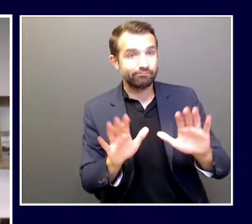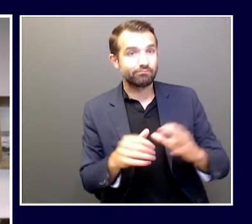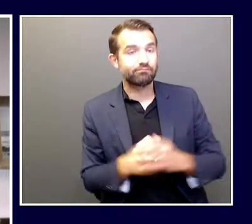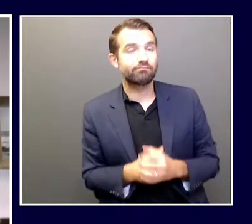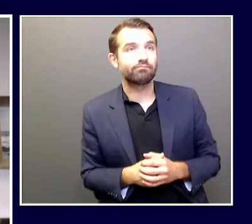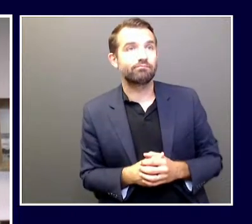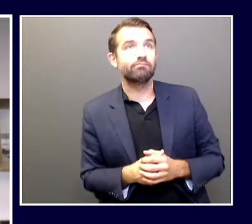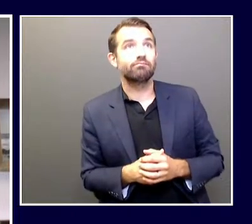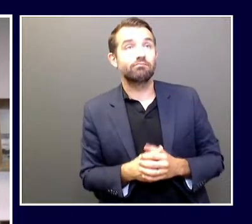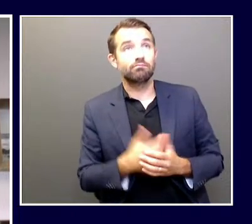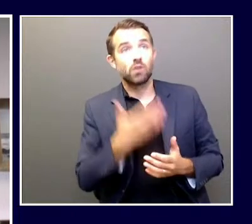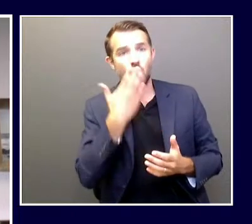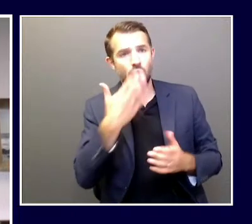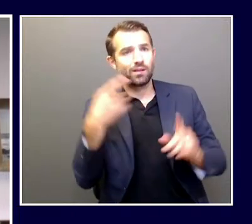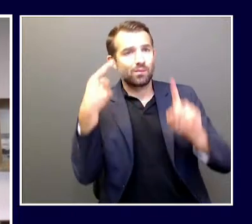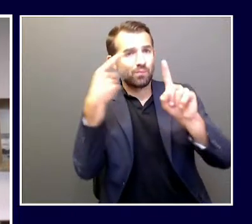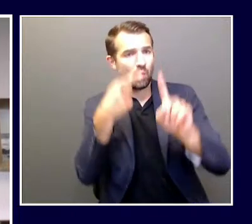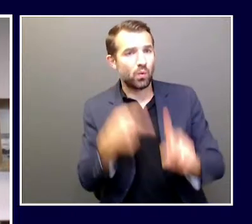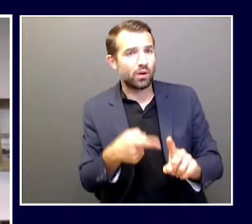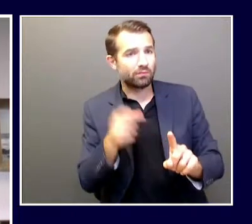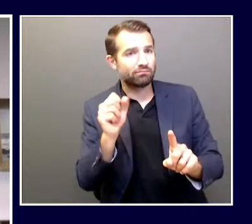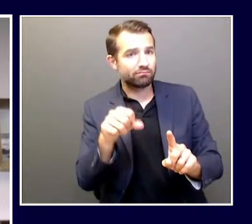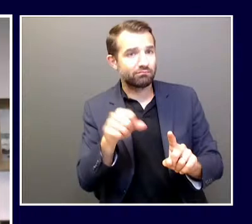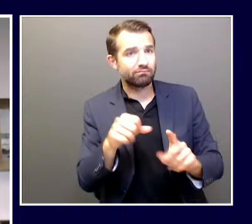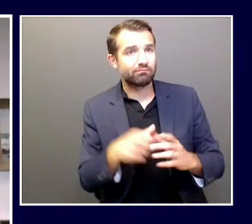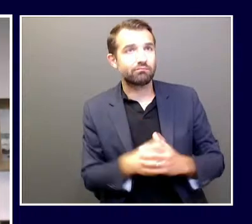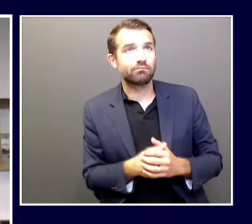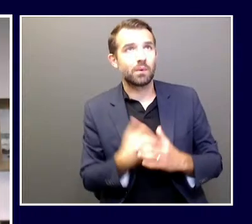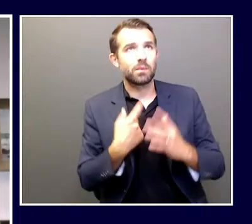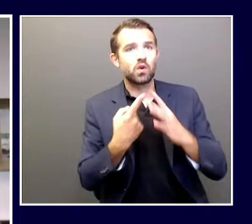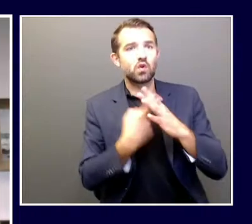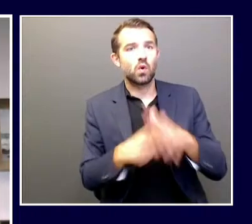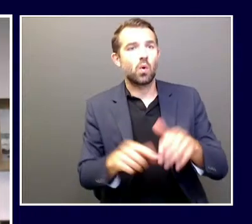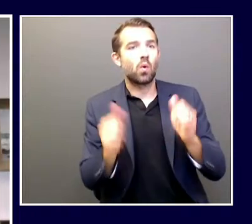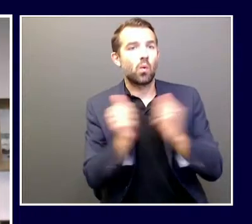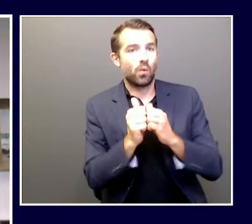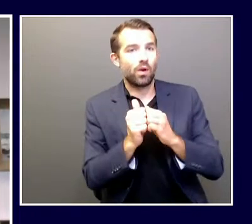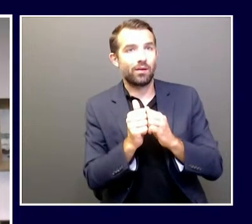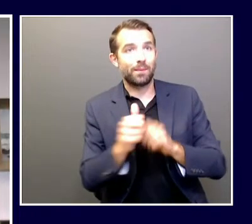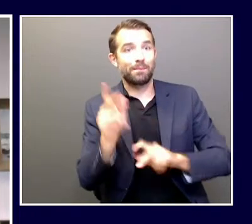let's start with concerns that have been raised by our colleagues in the EMS